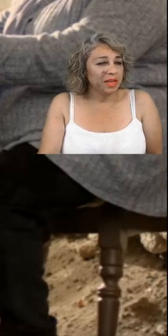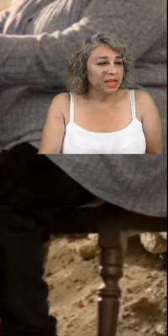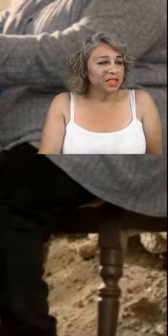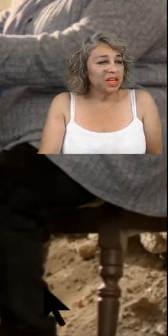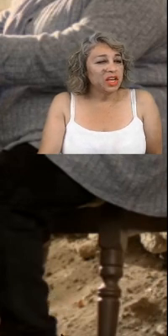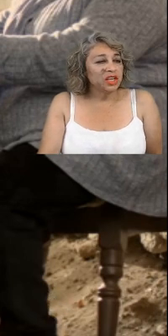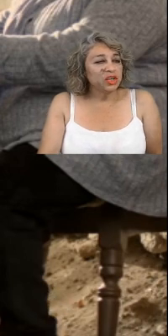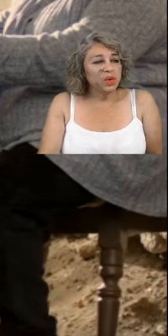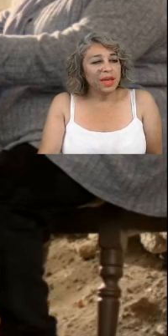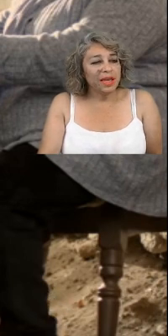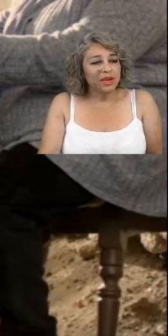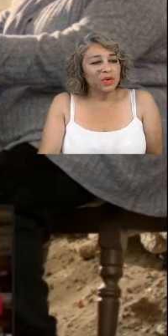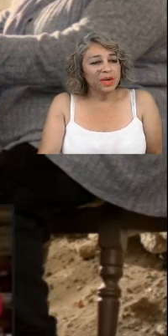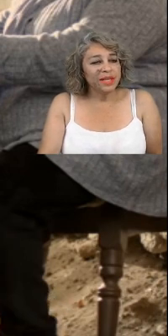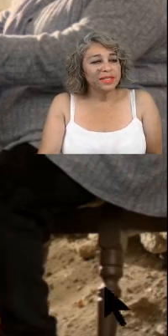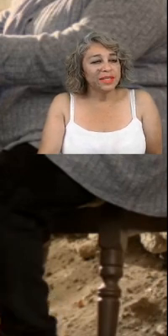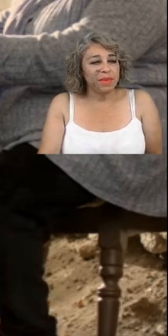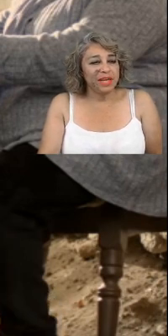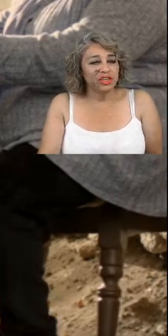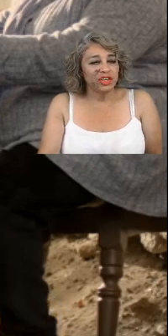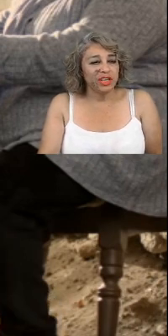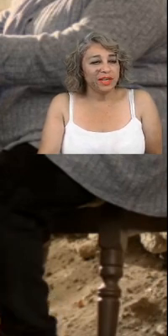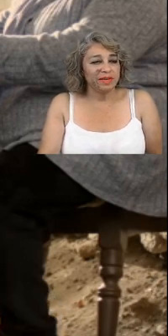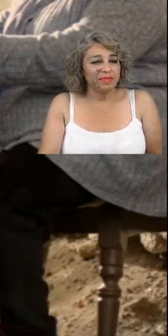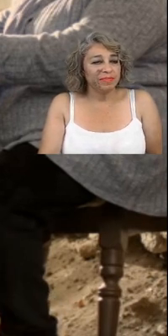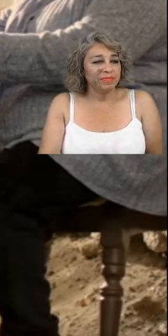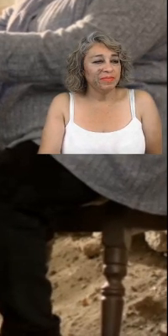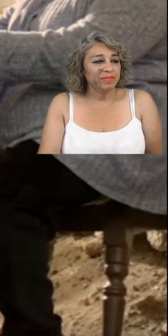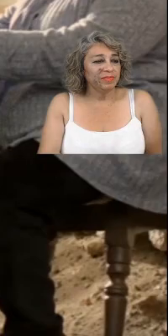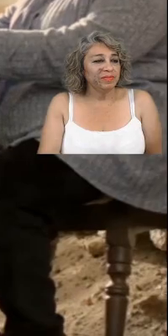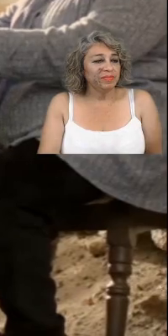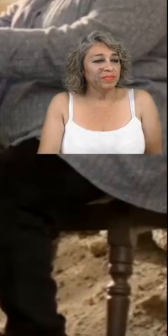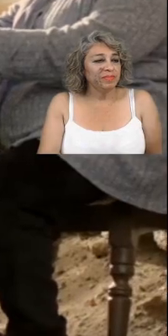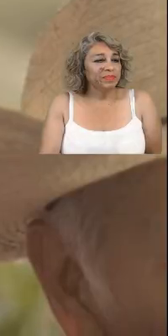things to increase the pension